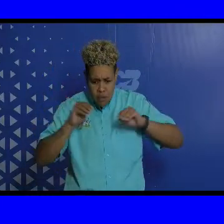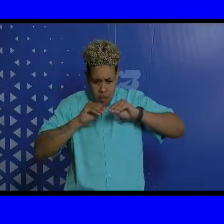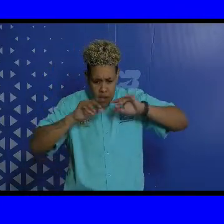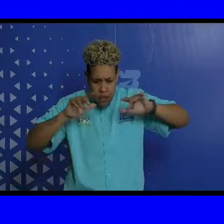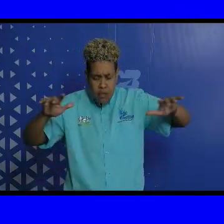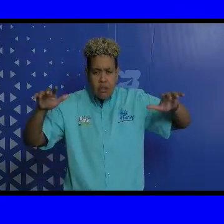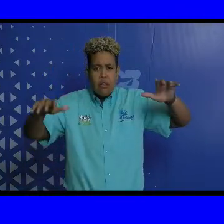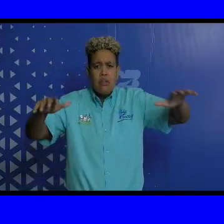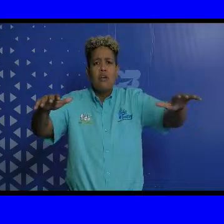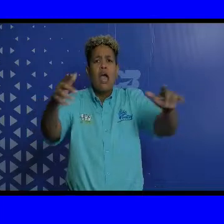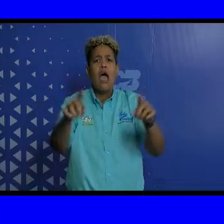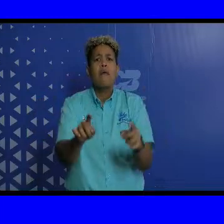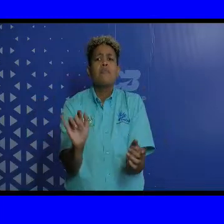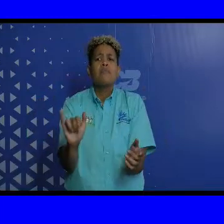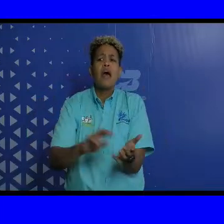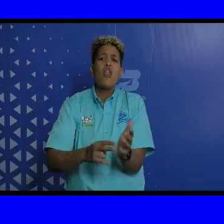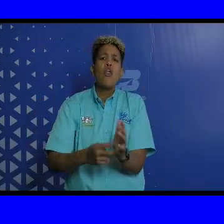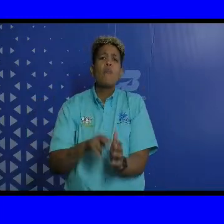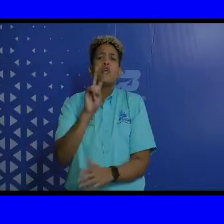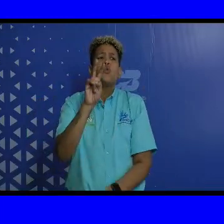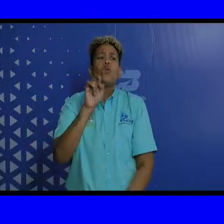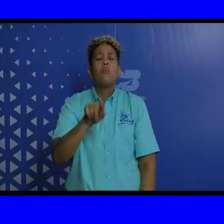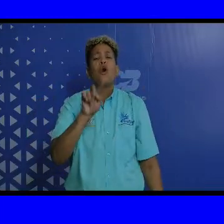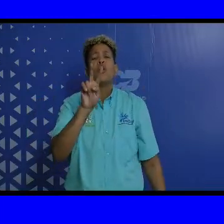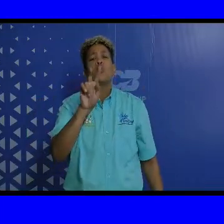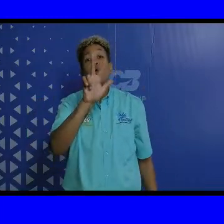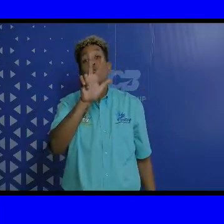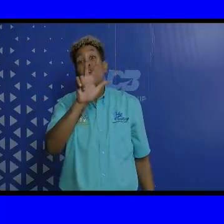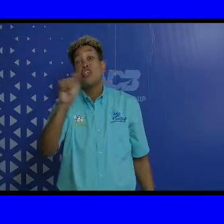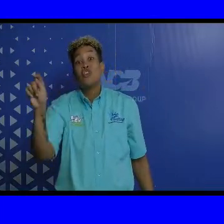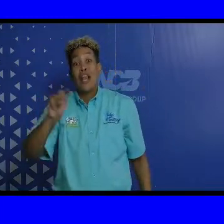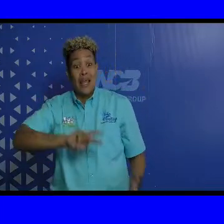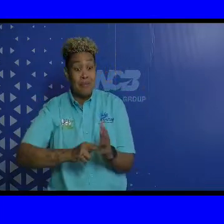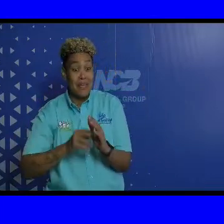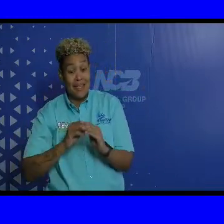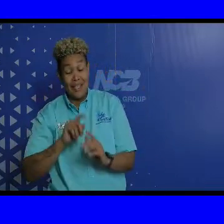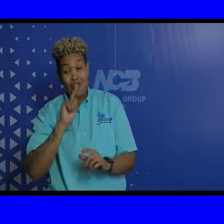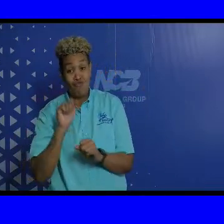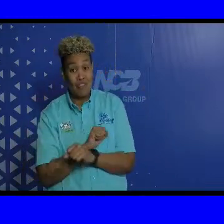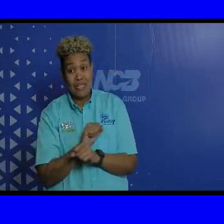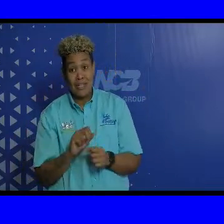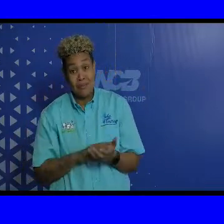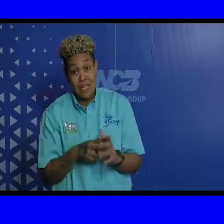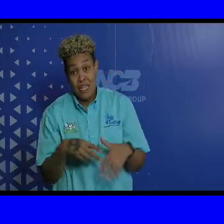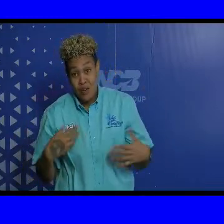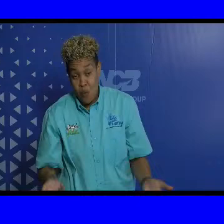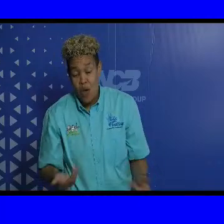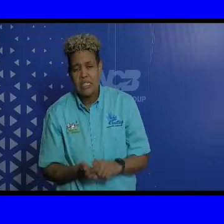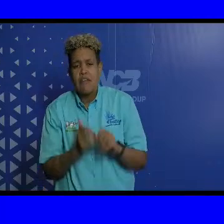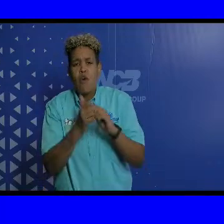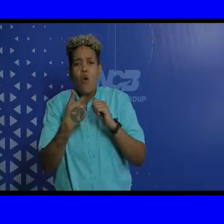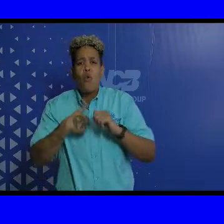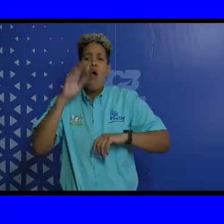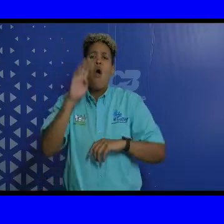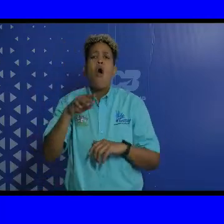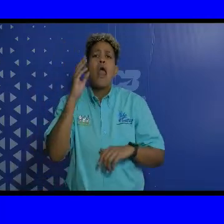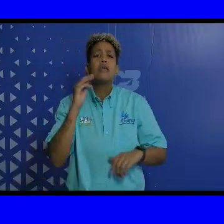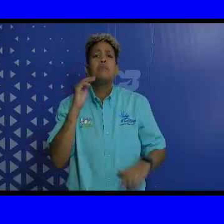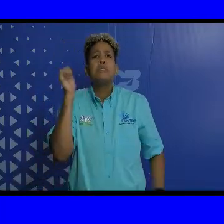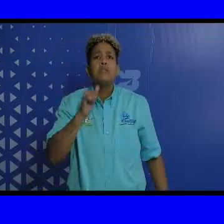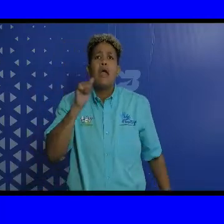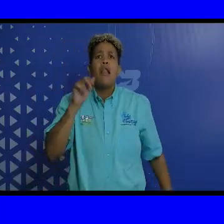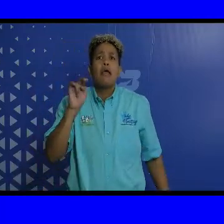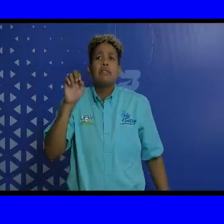platform, and what that number 2.2 trillion means in very real terms of how we all experience it day to